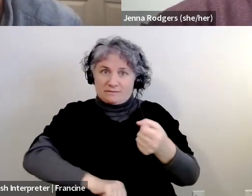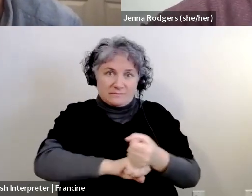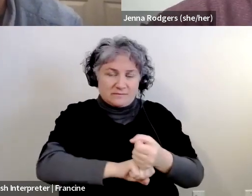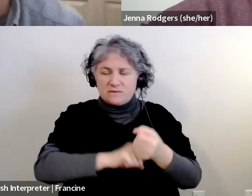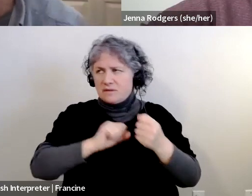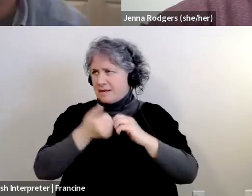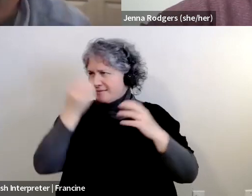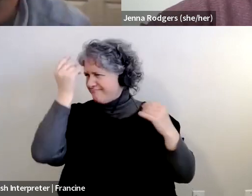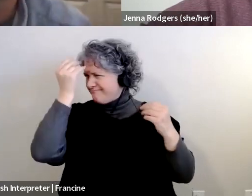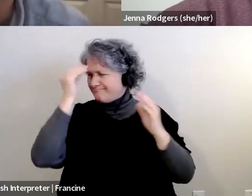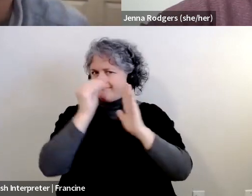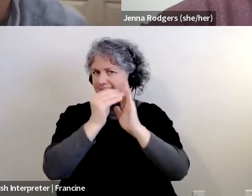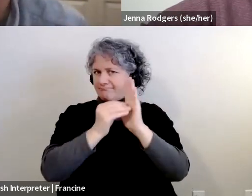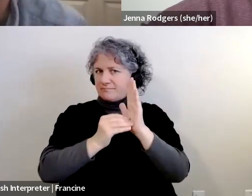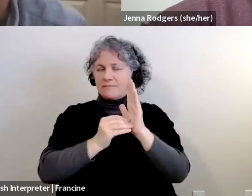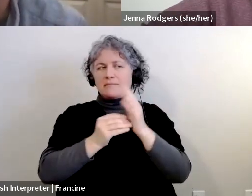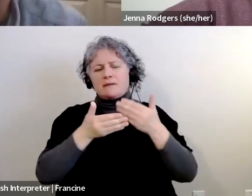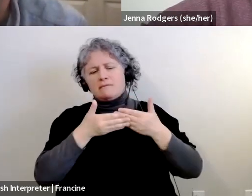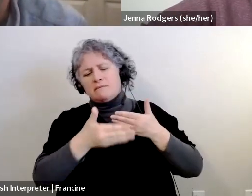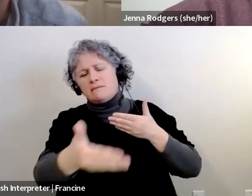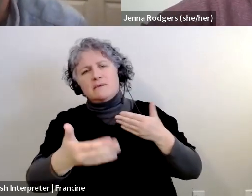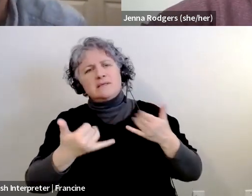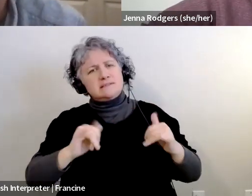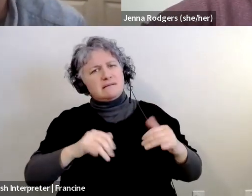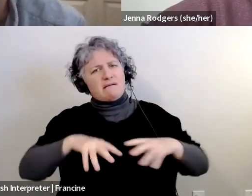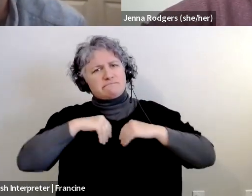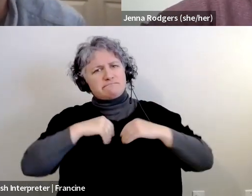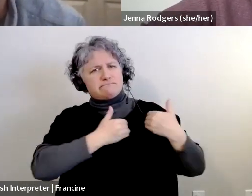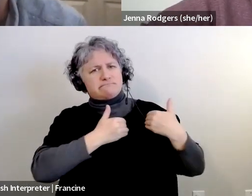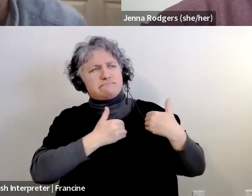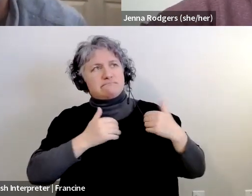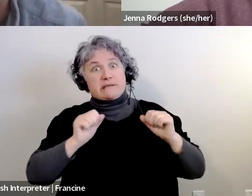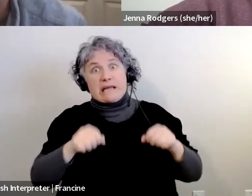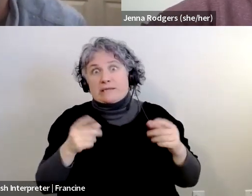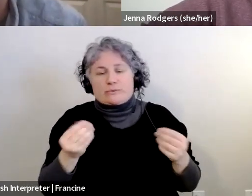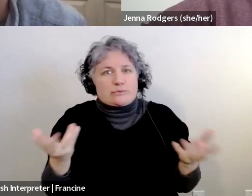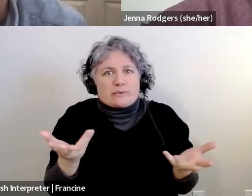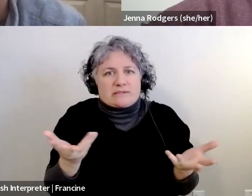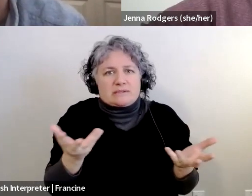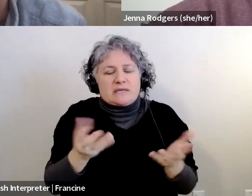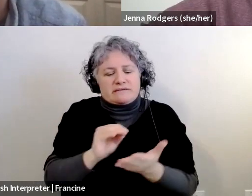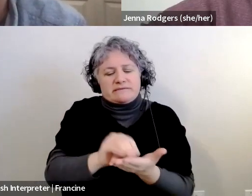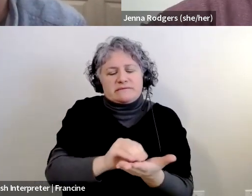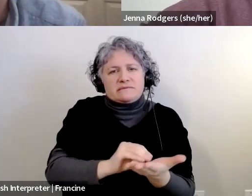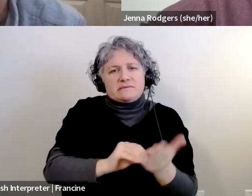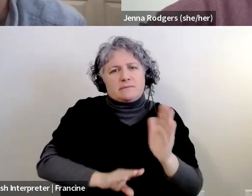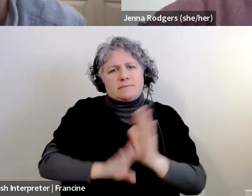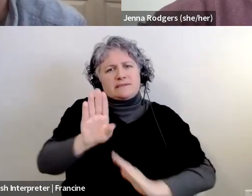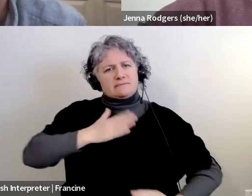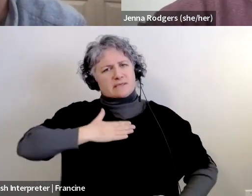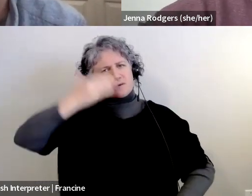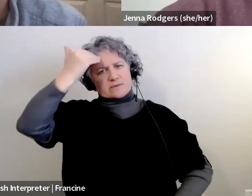moments, and then still being responsible after the fact if there are things we can do, and documenting that so that we start to build on this awareness.